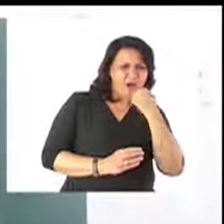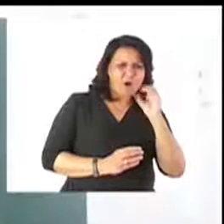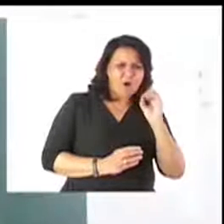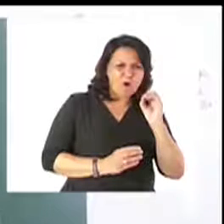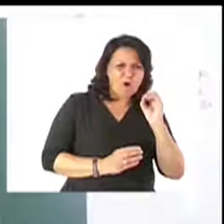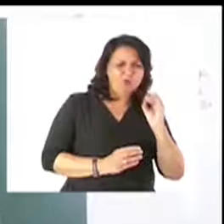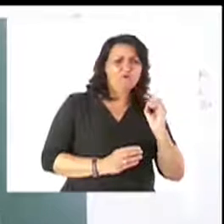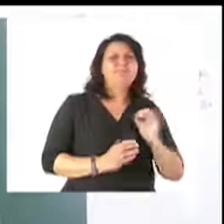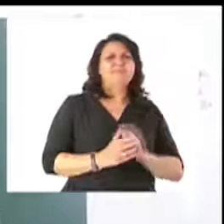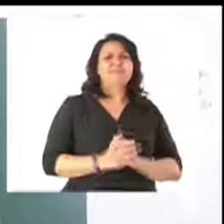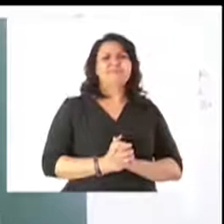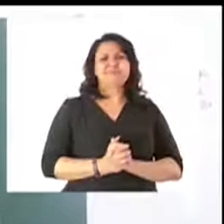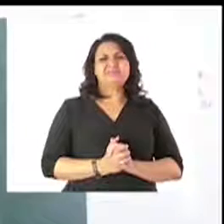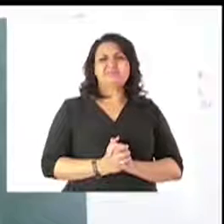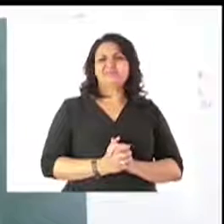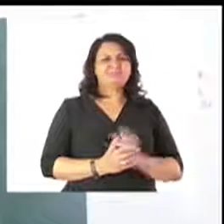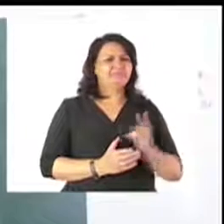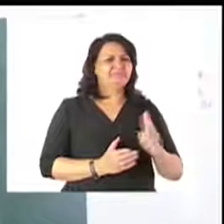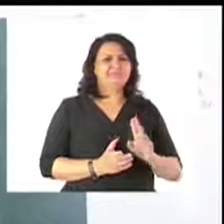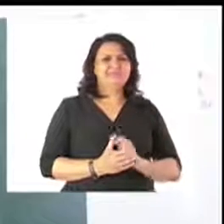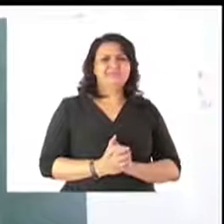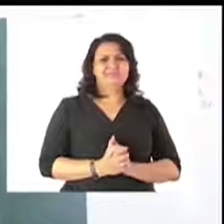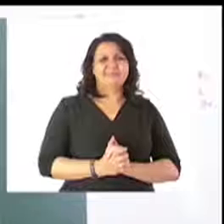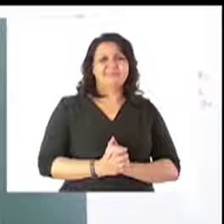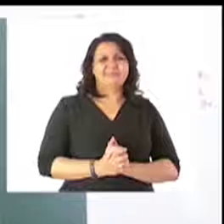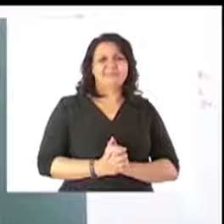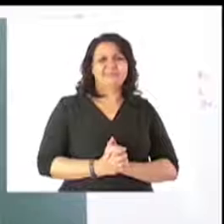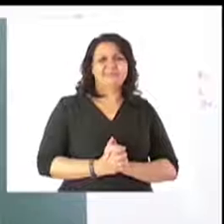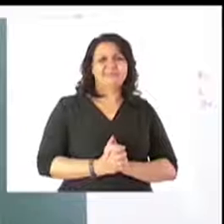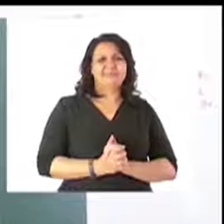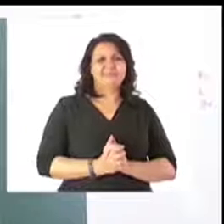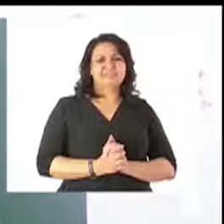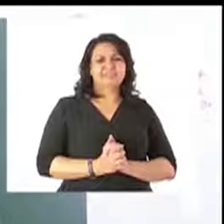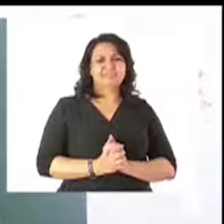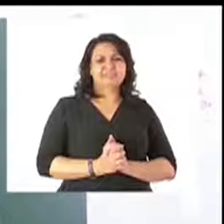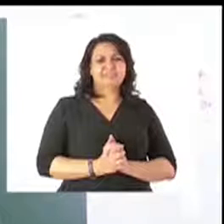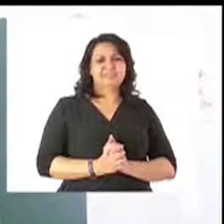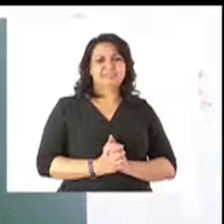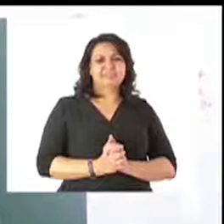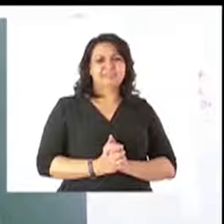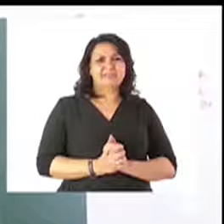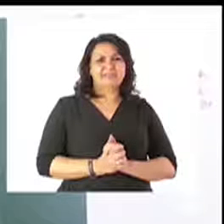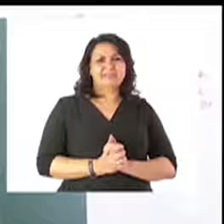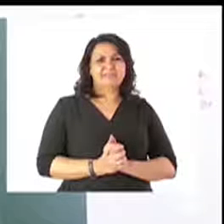this lesson. Let's move on to page